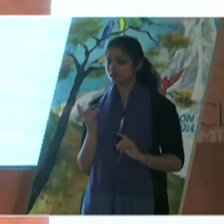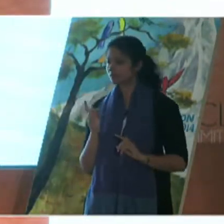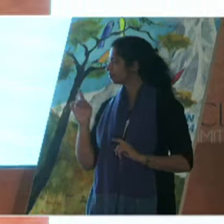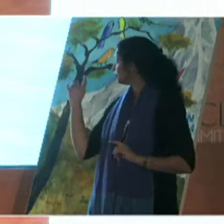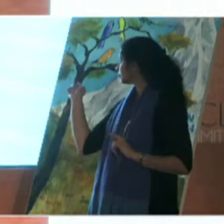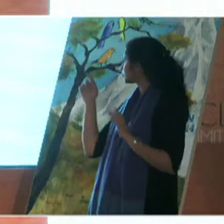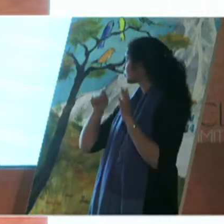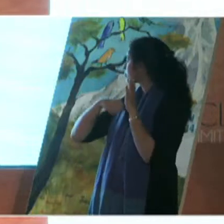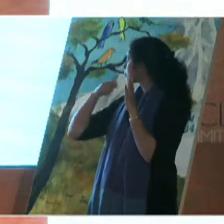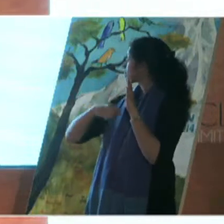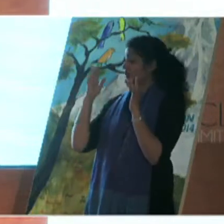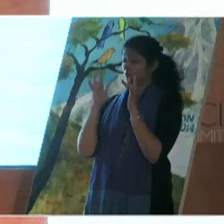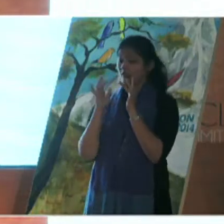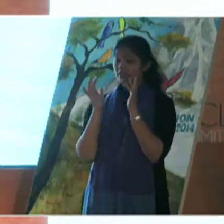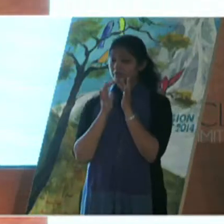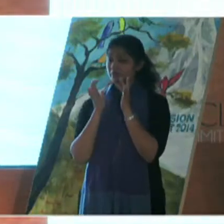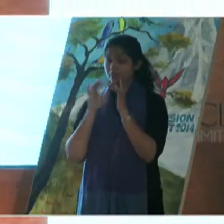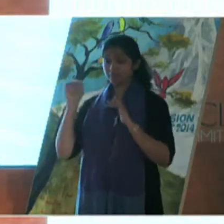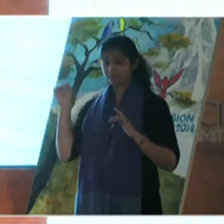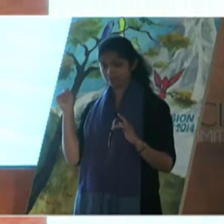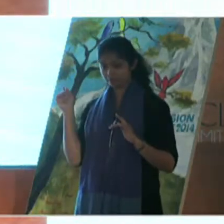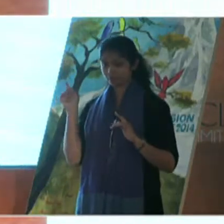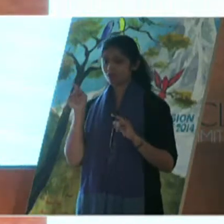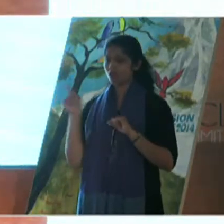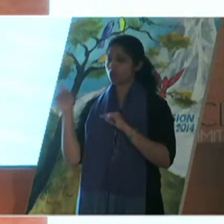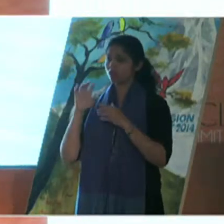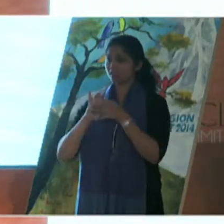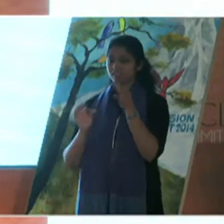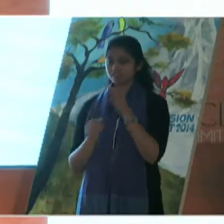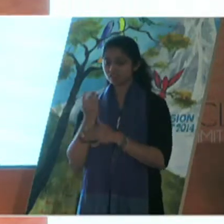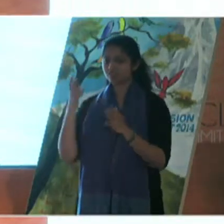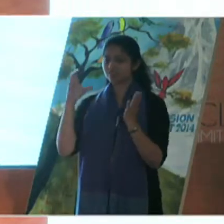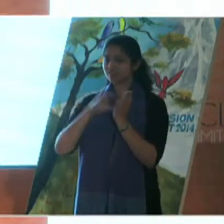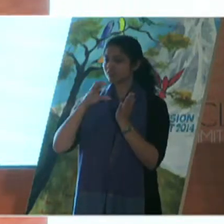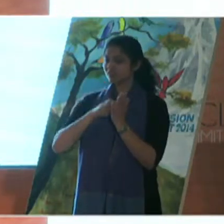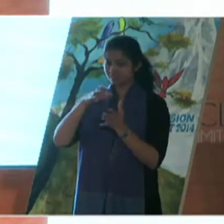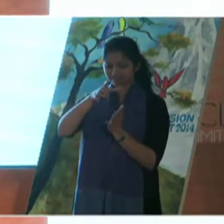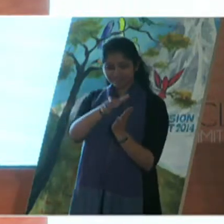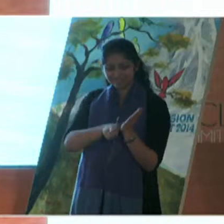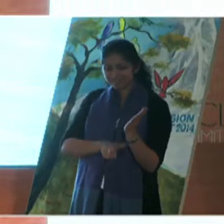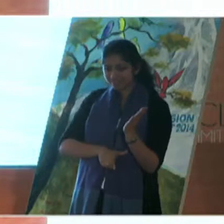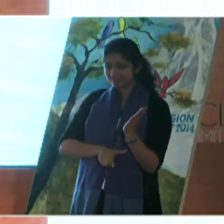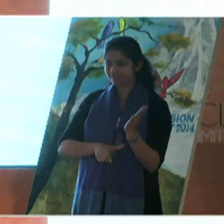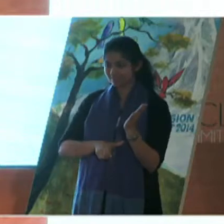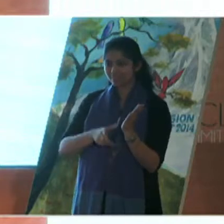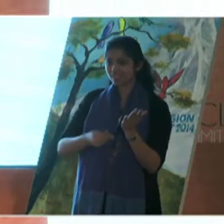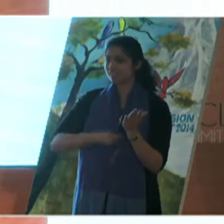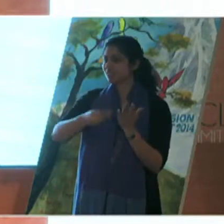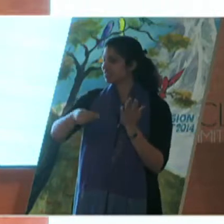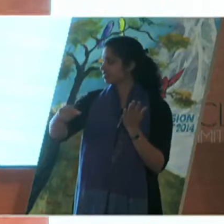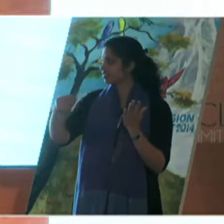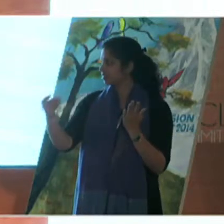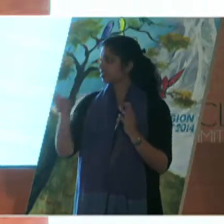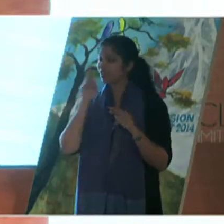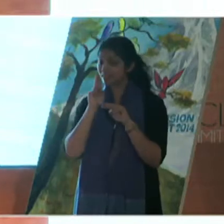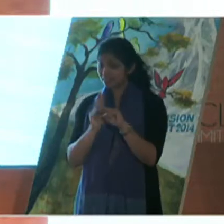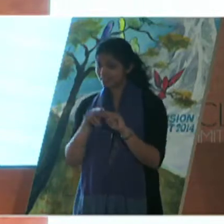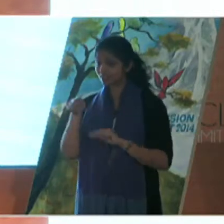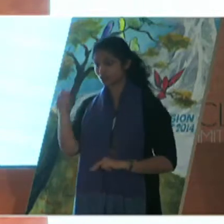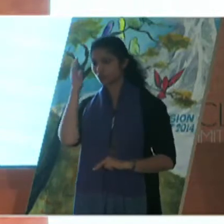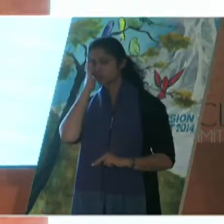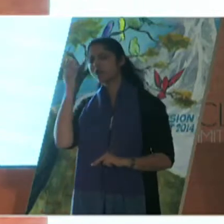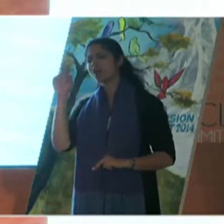the poverty line, you are disabled. So I think if we look at a different term, I think it's marginalized.